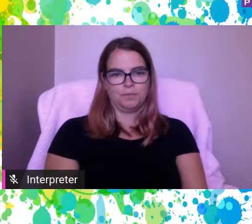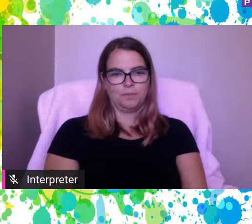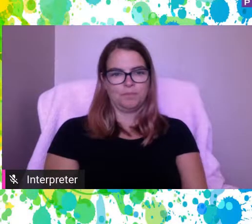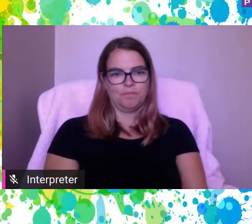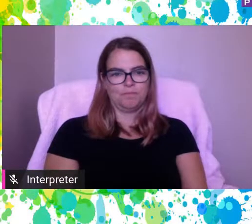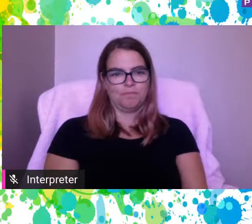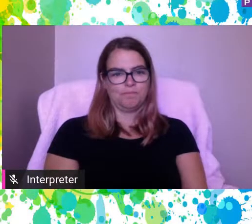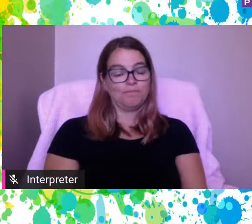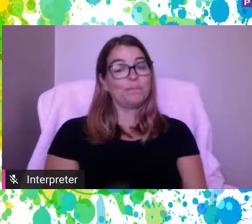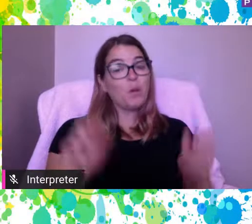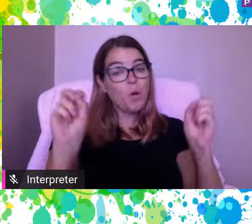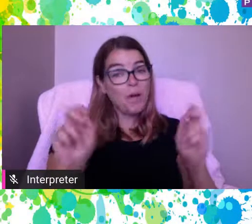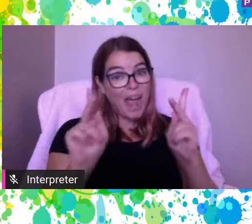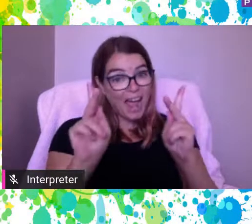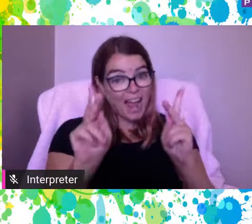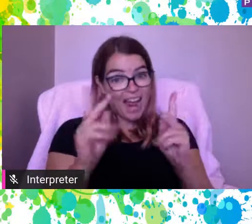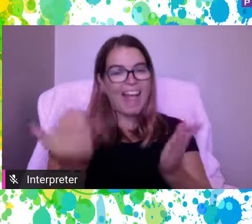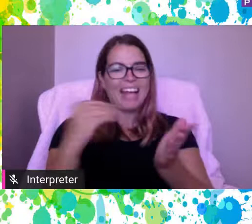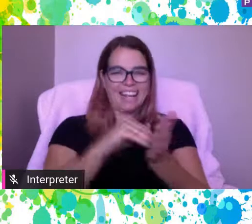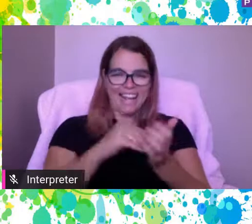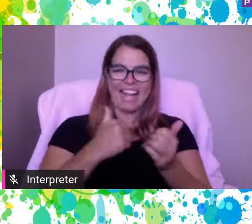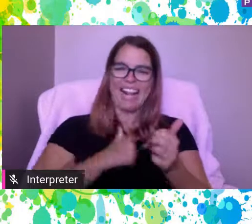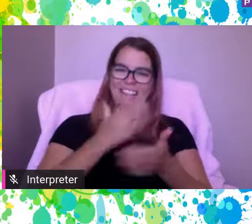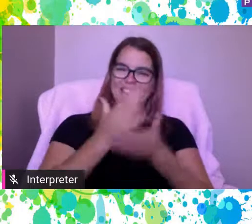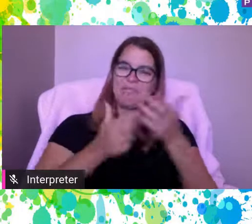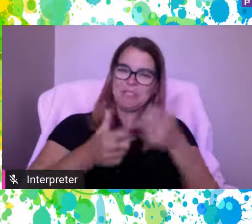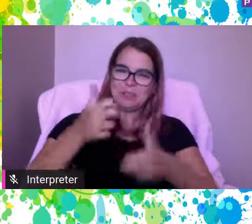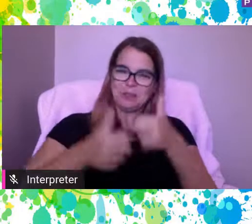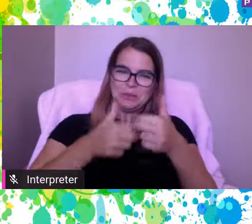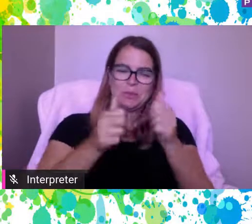All right, a little bit of an issue with the audio.